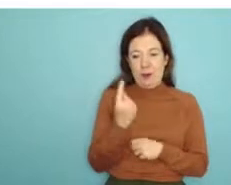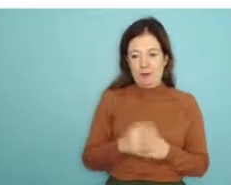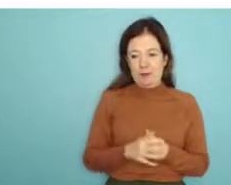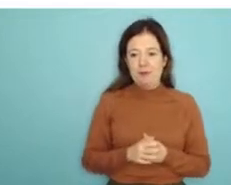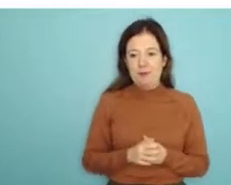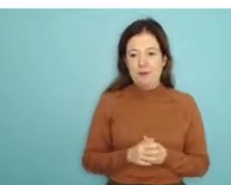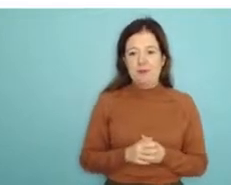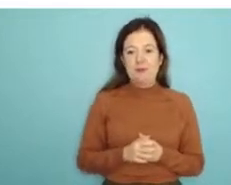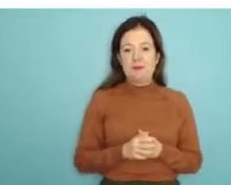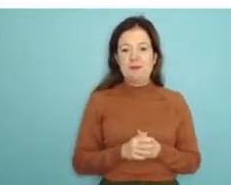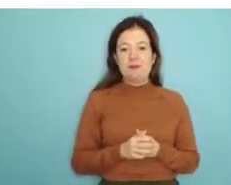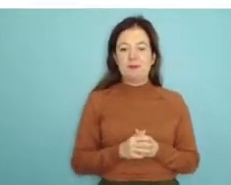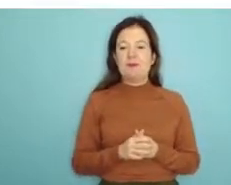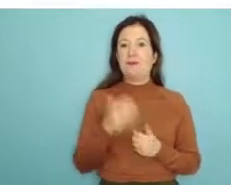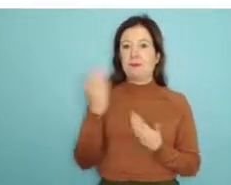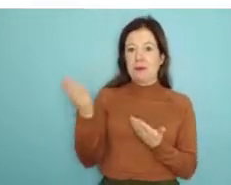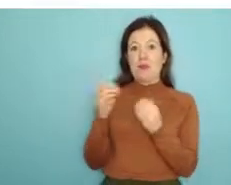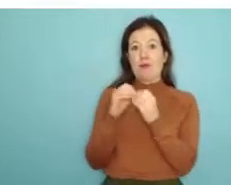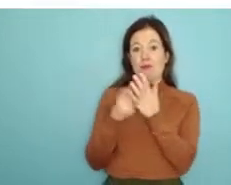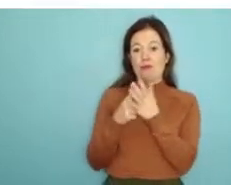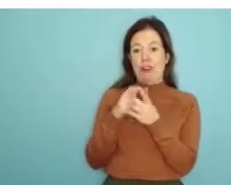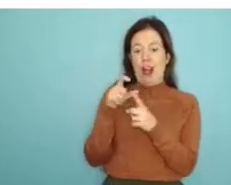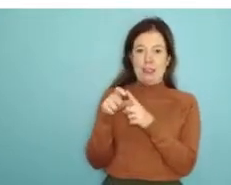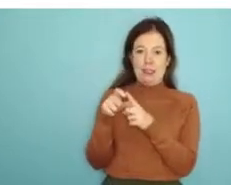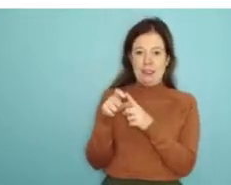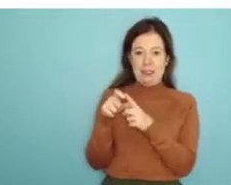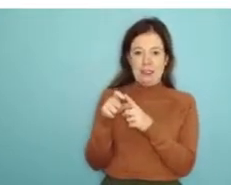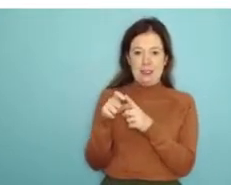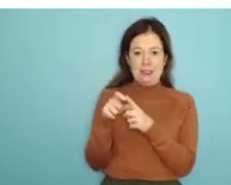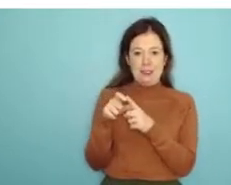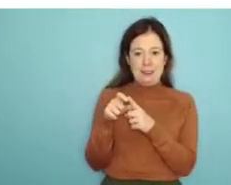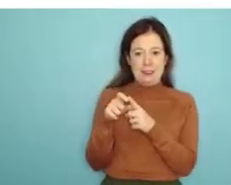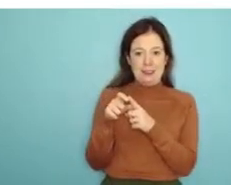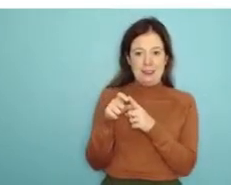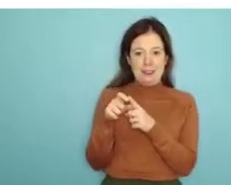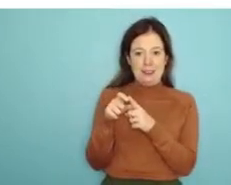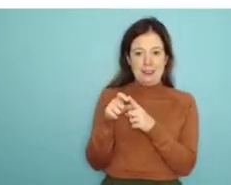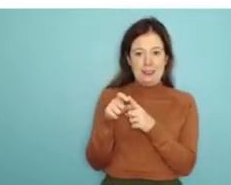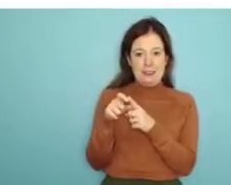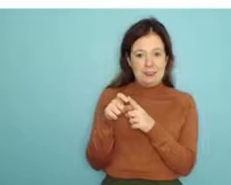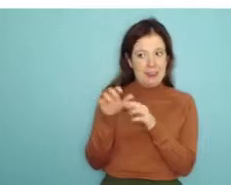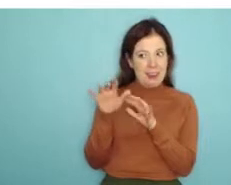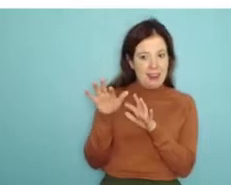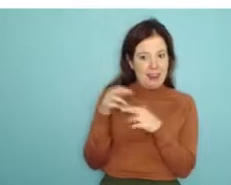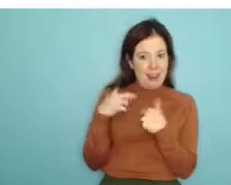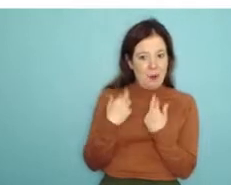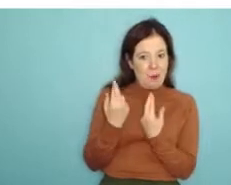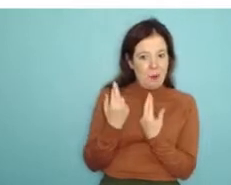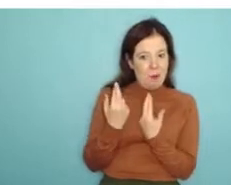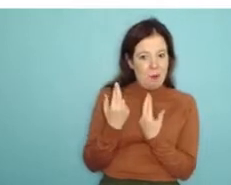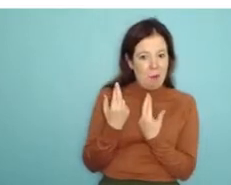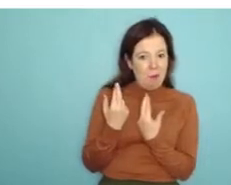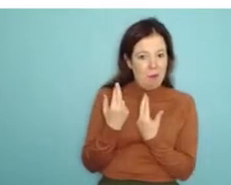Welcome to Brad. I'm assuming, Brad, that you are there.